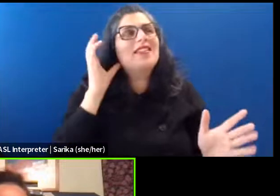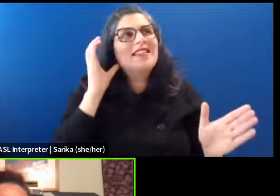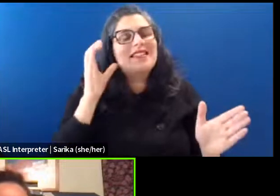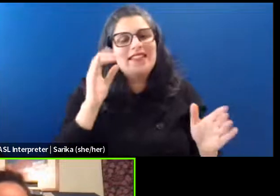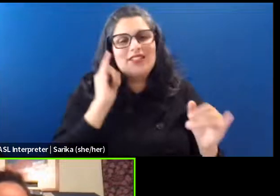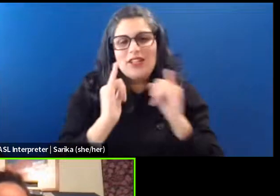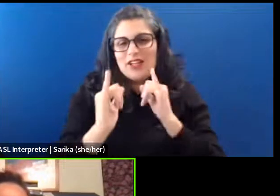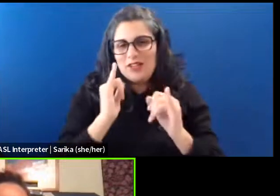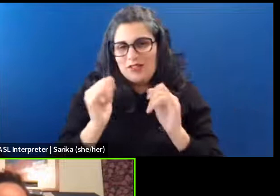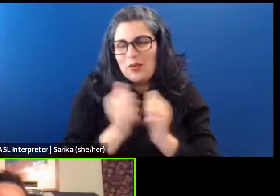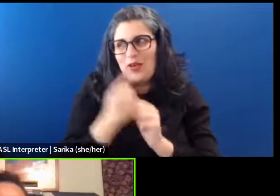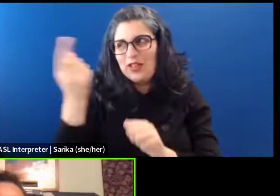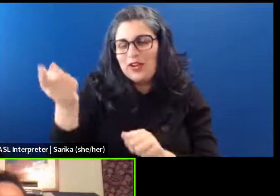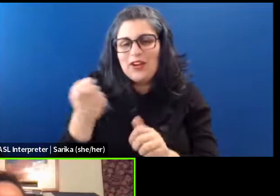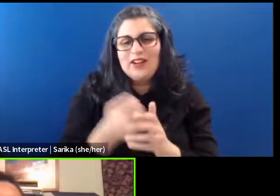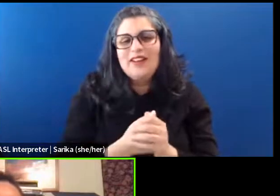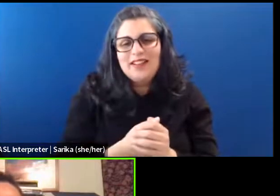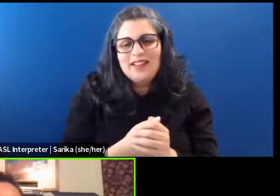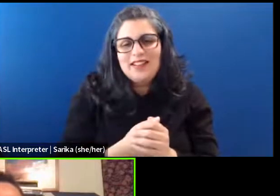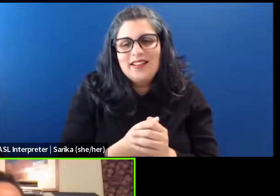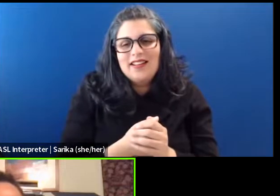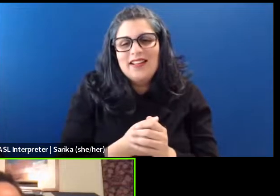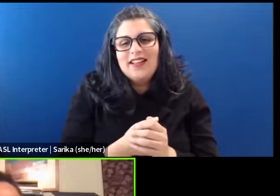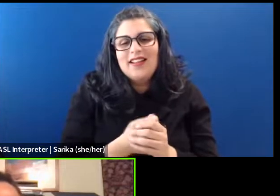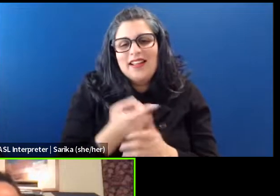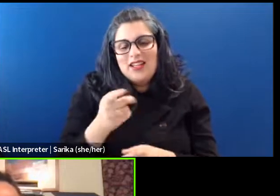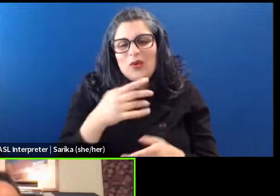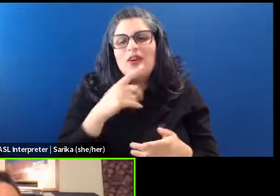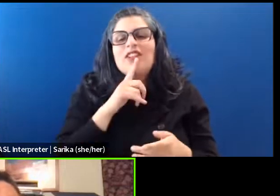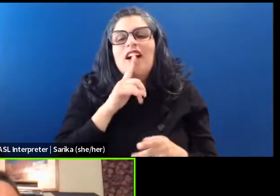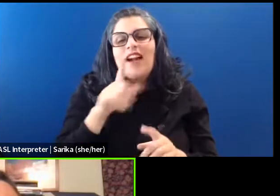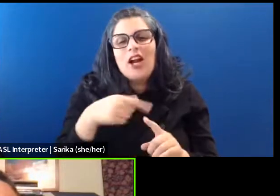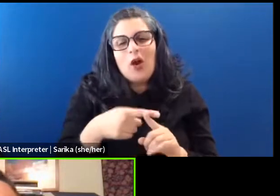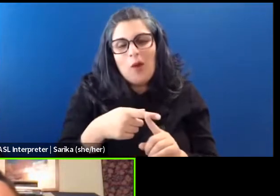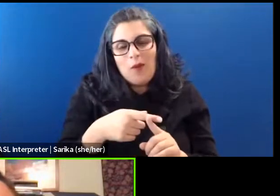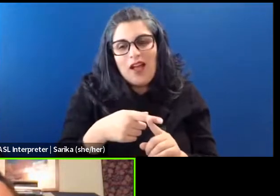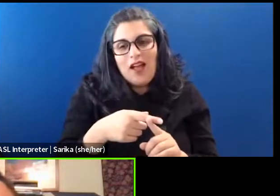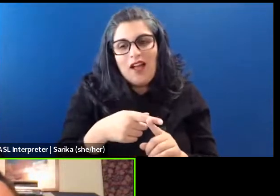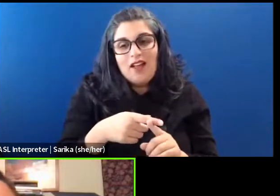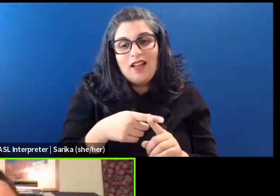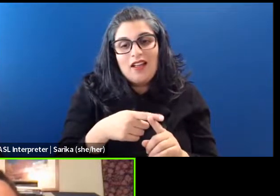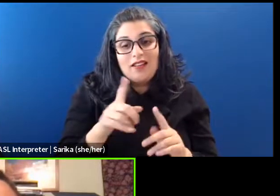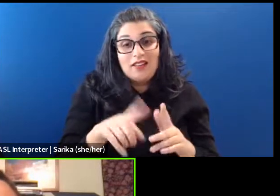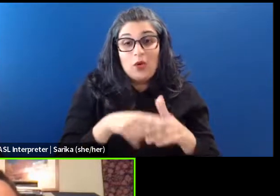you did earlier, and you were talking about the fact that in the original Constitution,